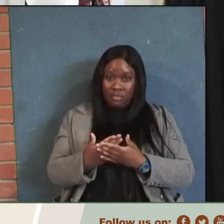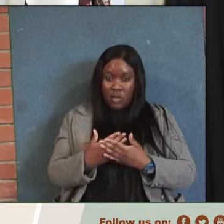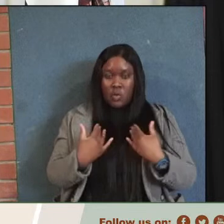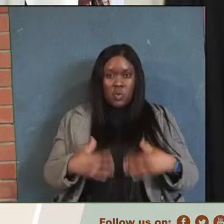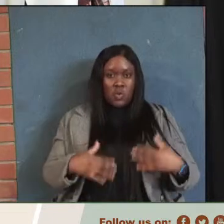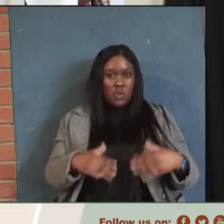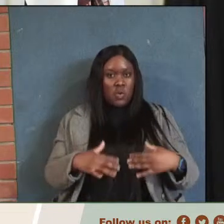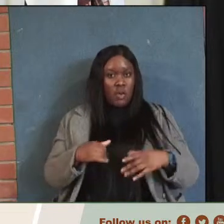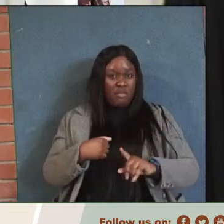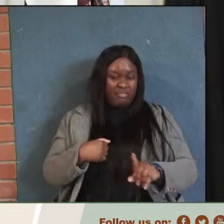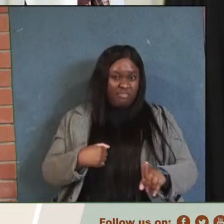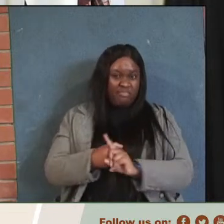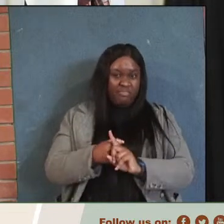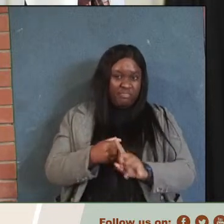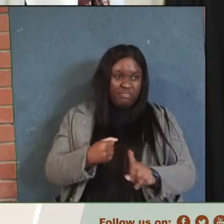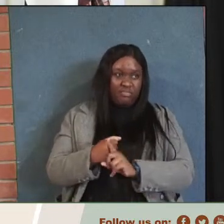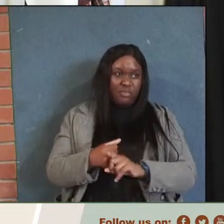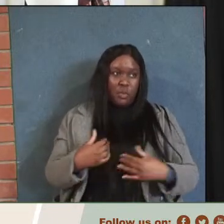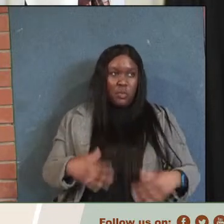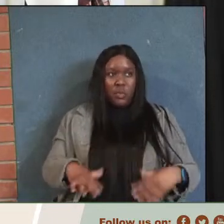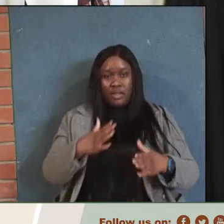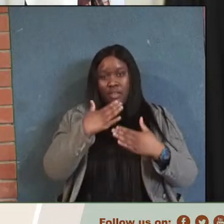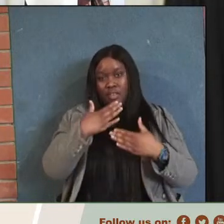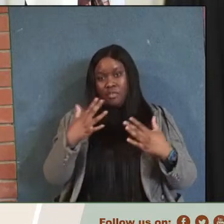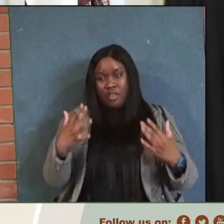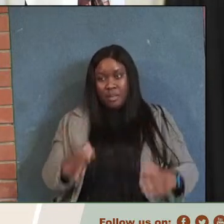education that we fought for. Thank you for that.